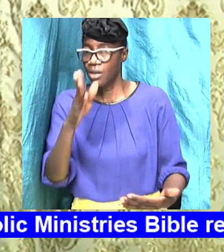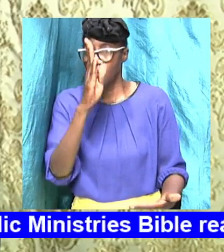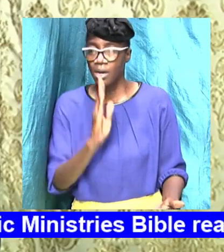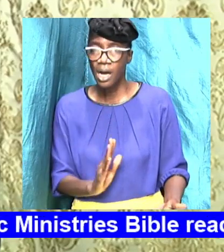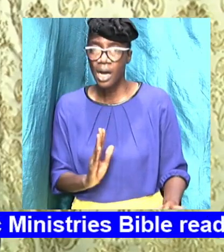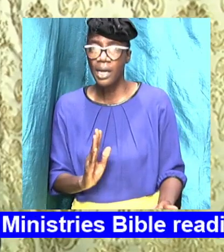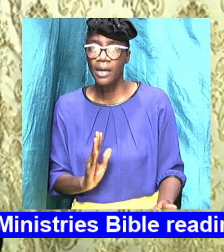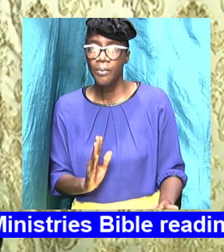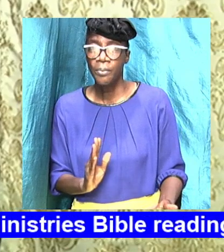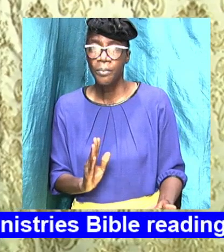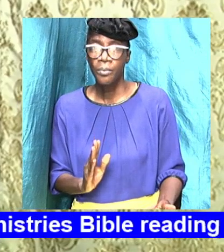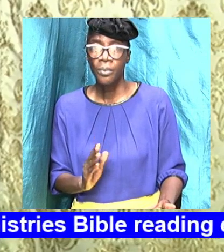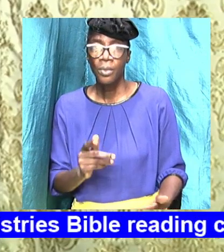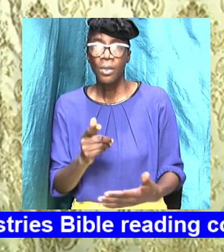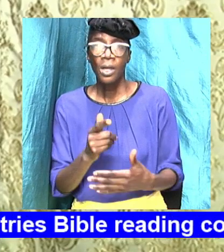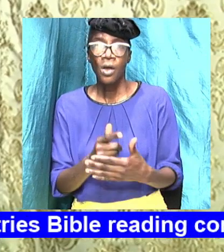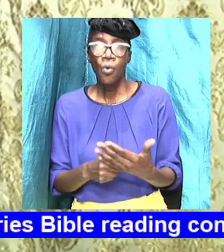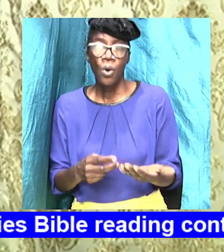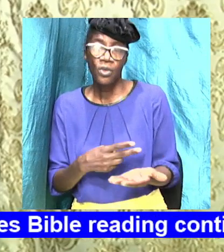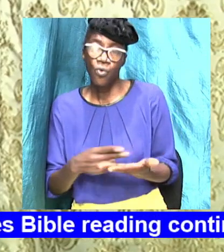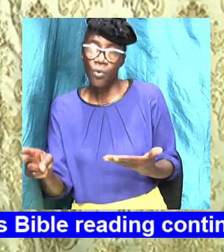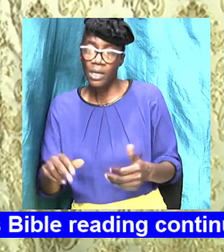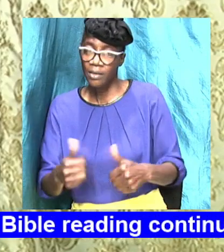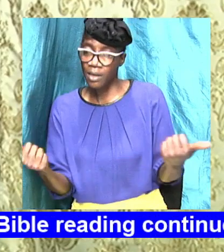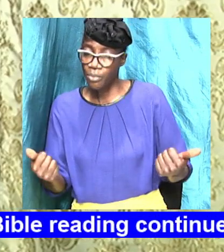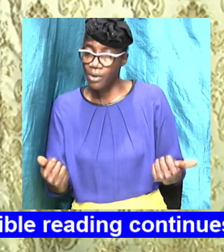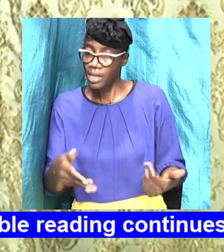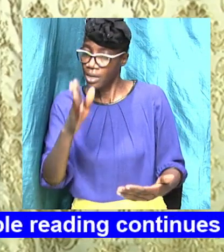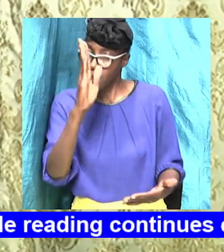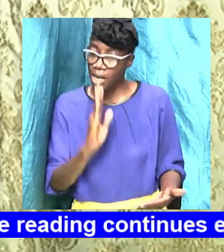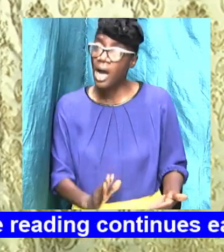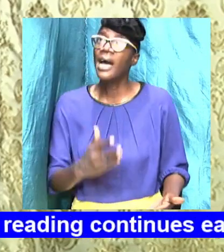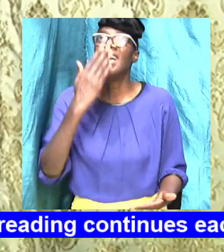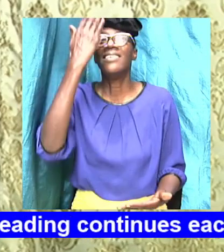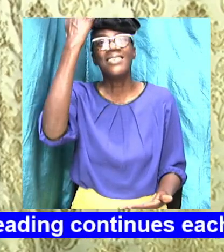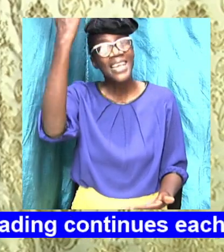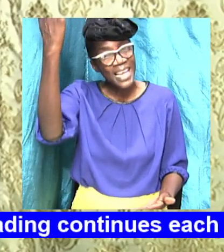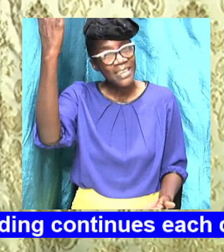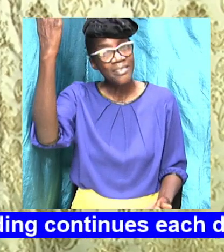which is holy is separated unto God as his possession.